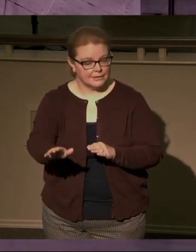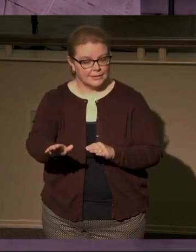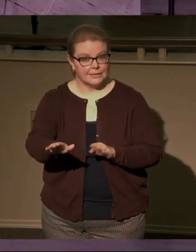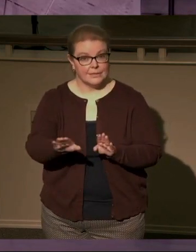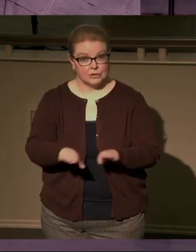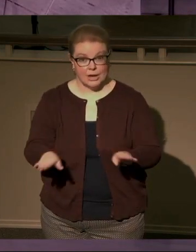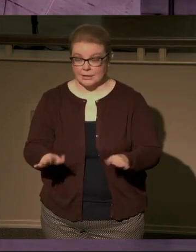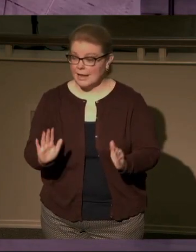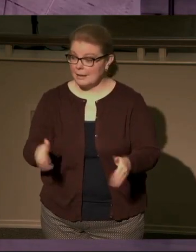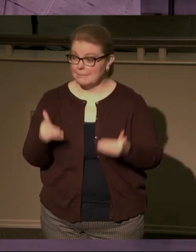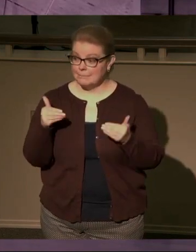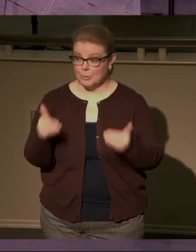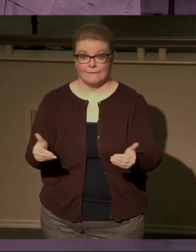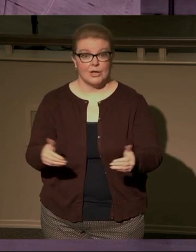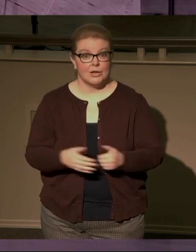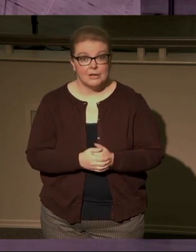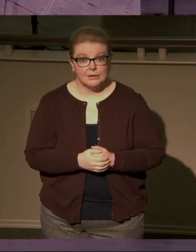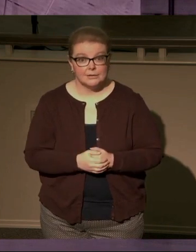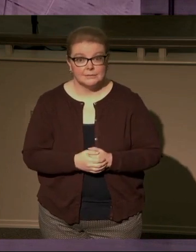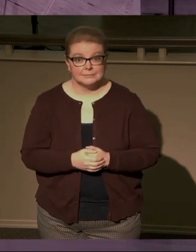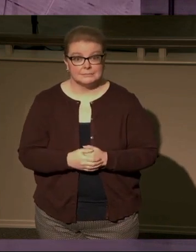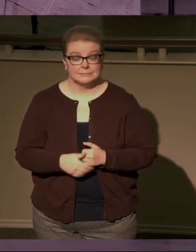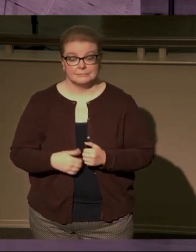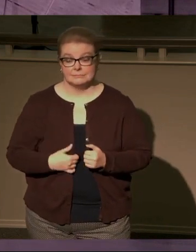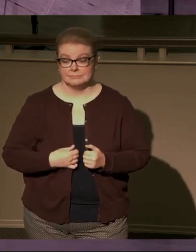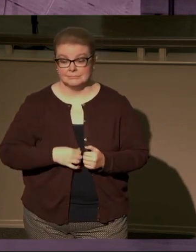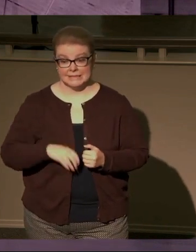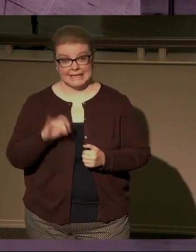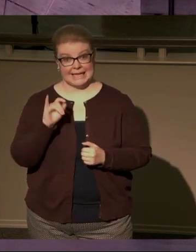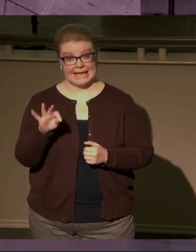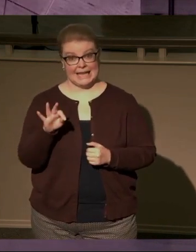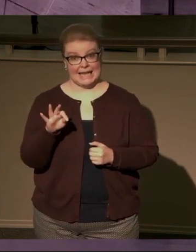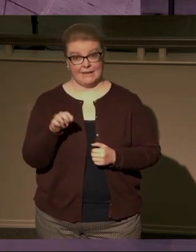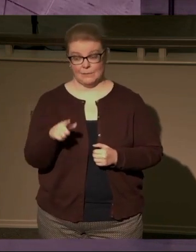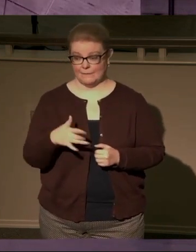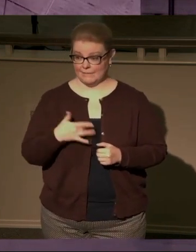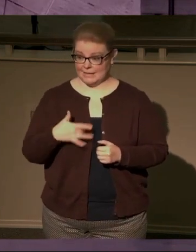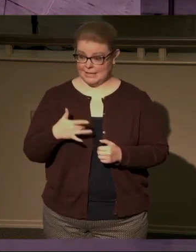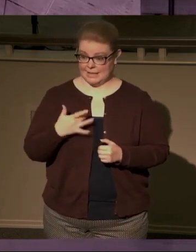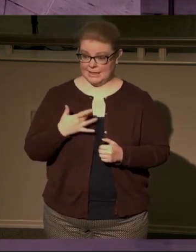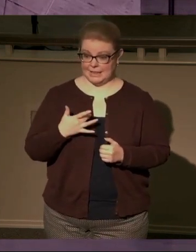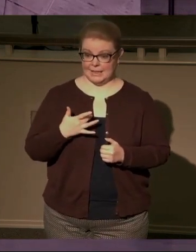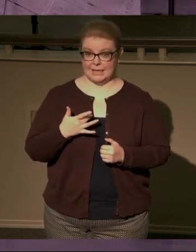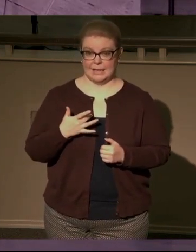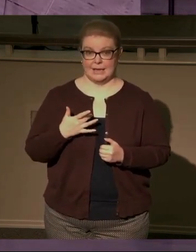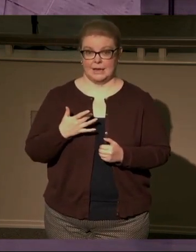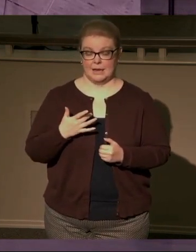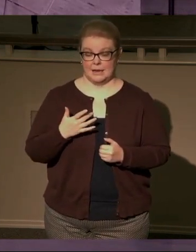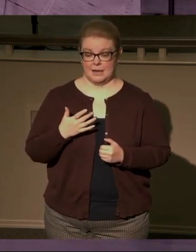and move on. If you embarrassed parent,